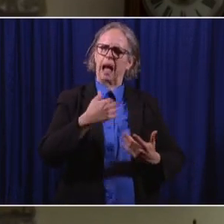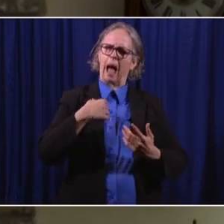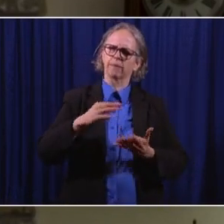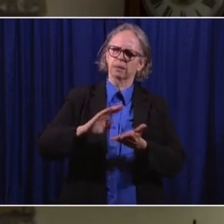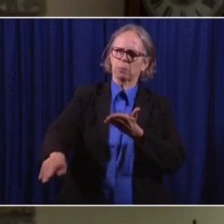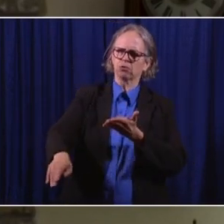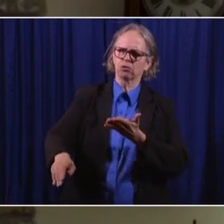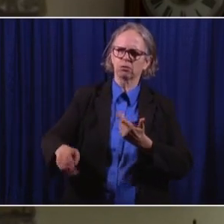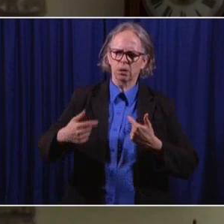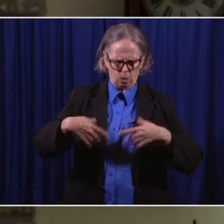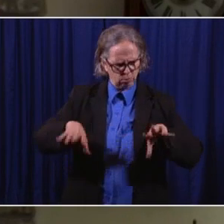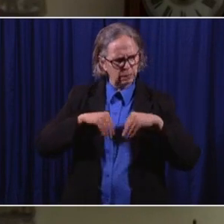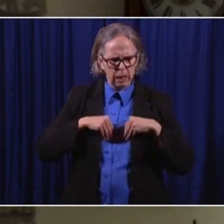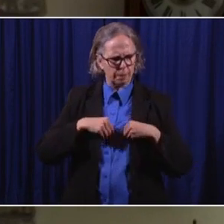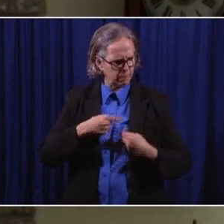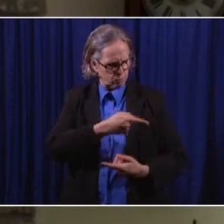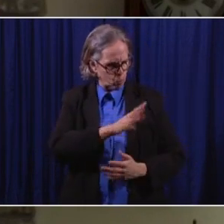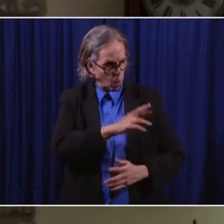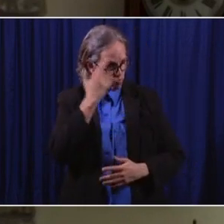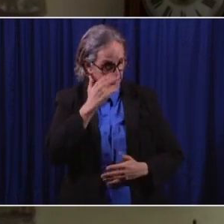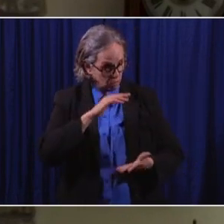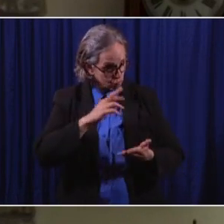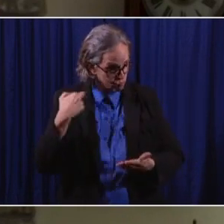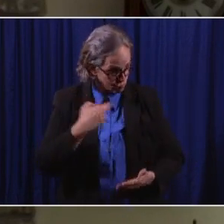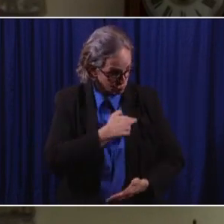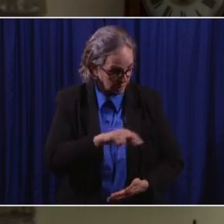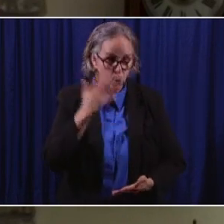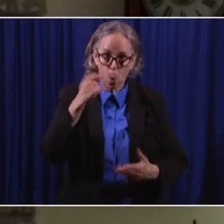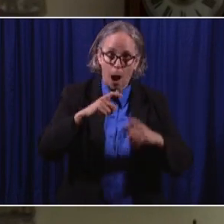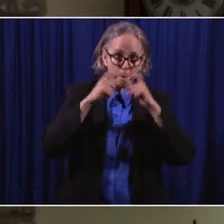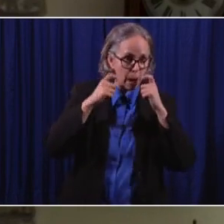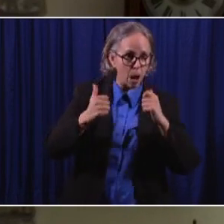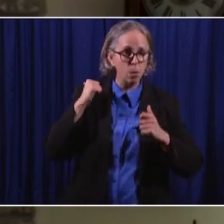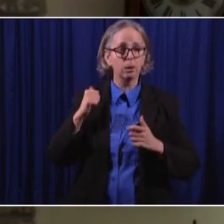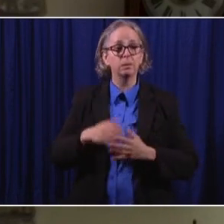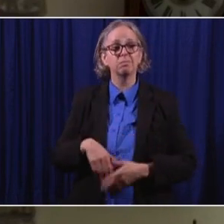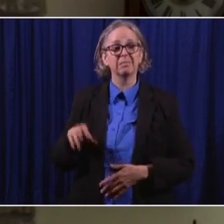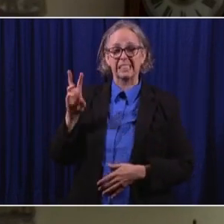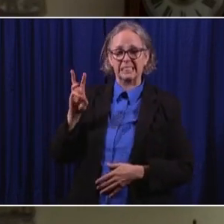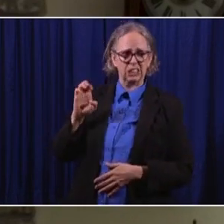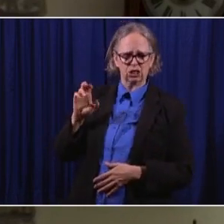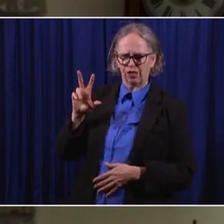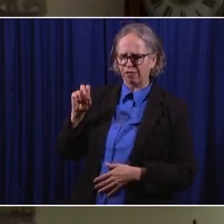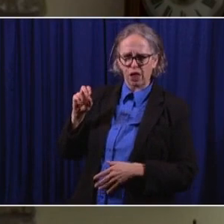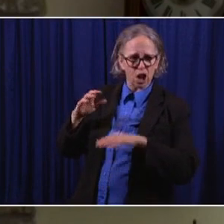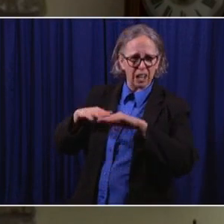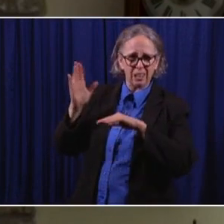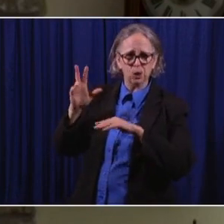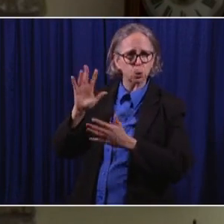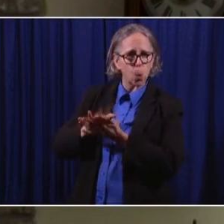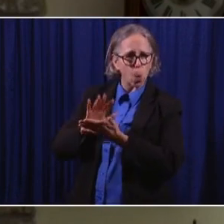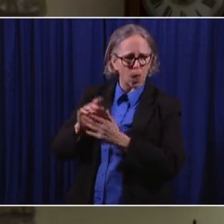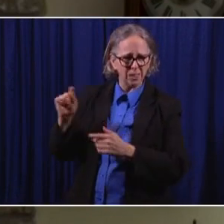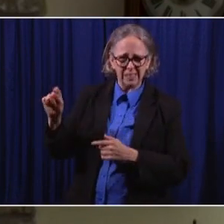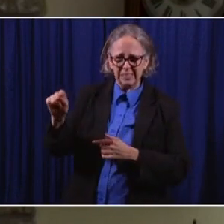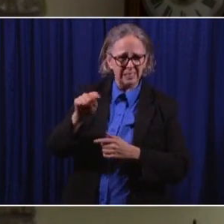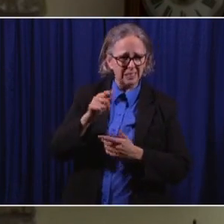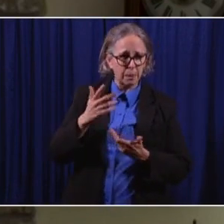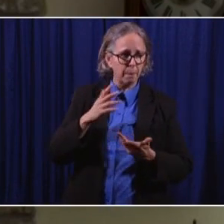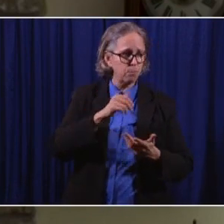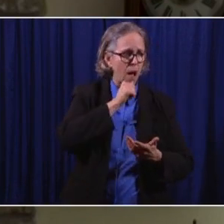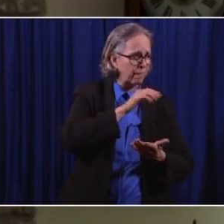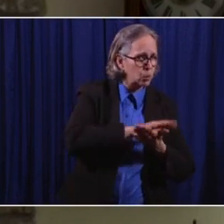there. We have 630 some school districts. We have private schools. And so each one of them, has